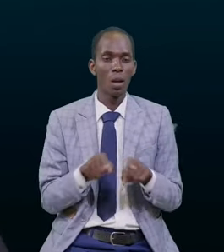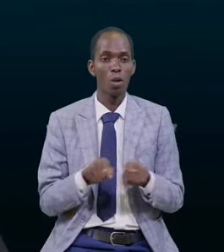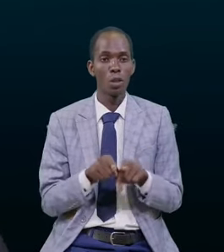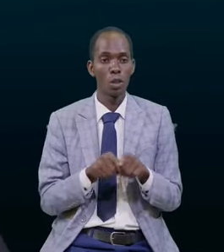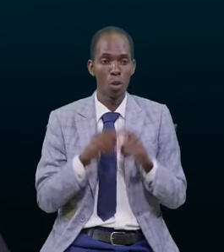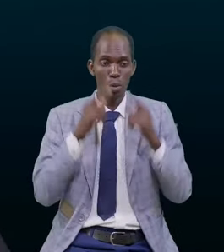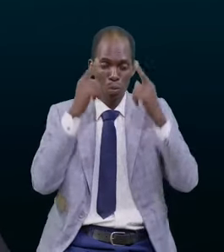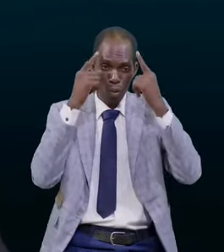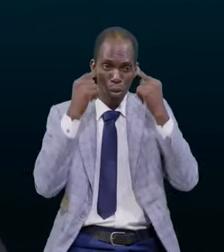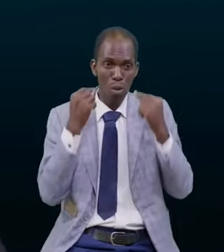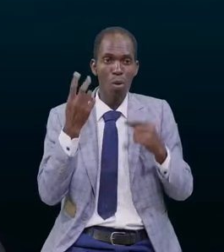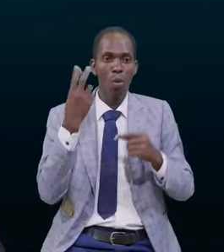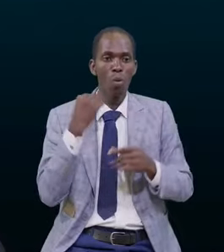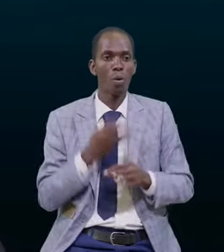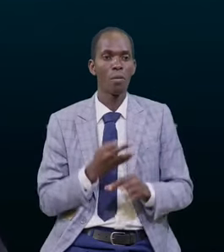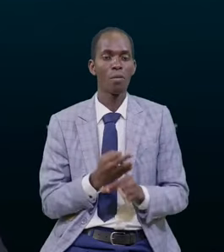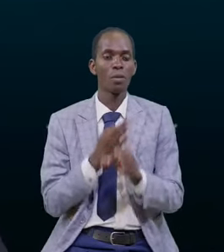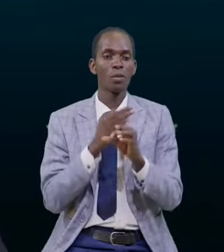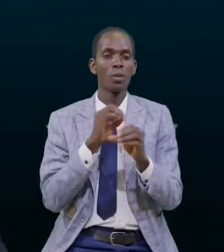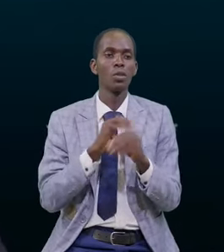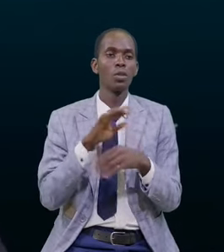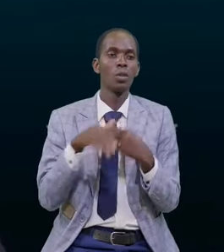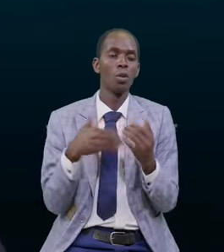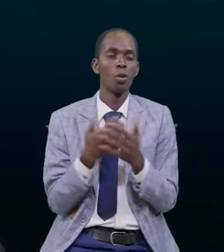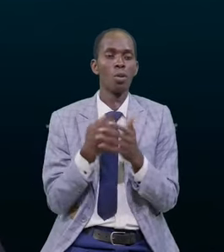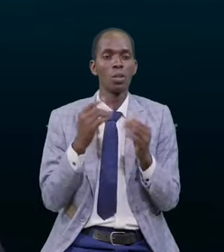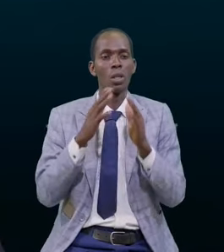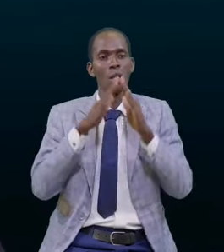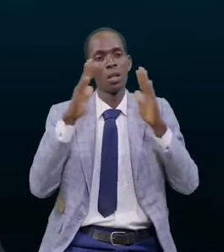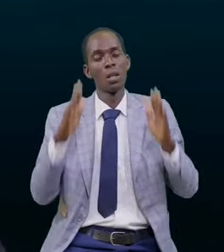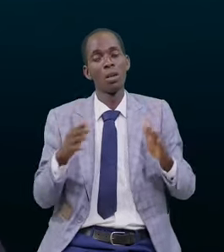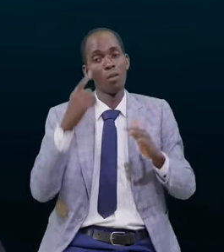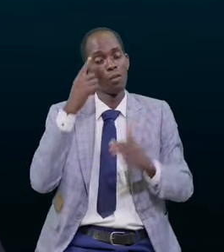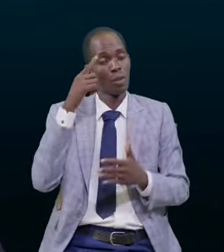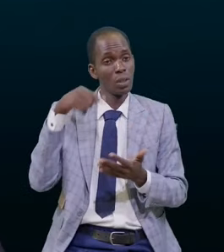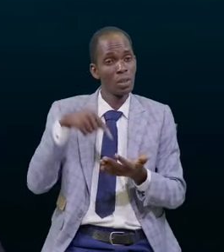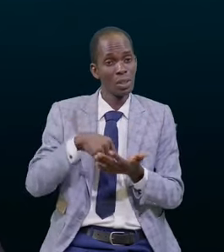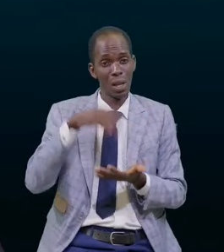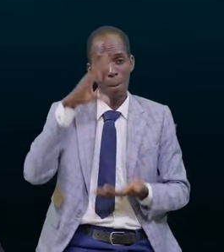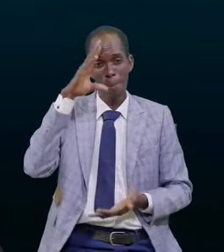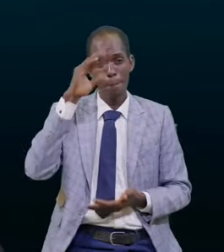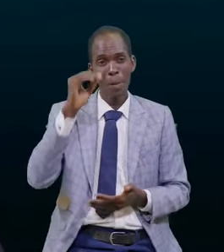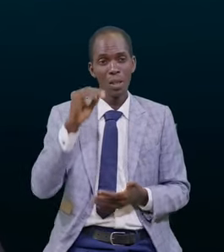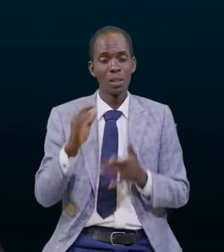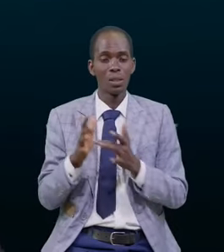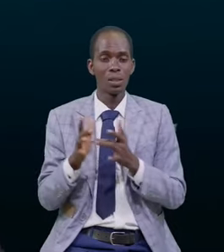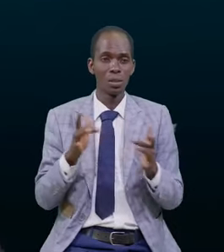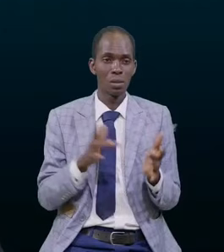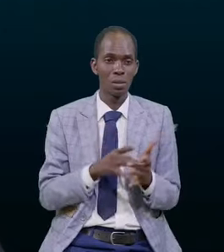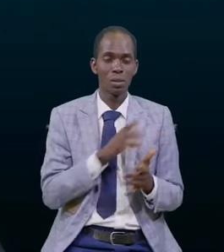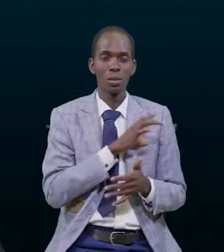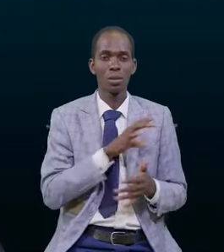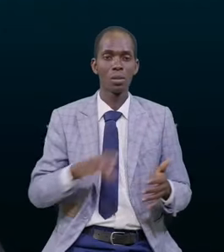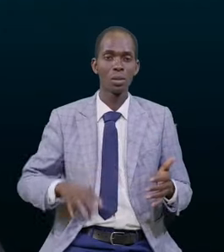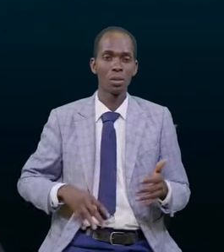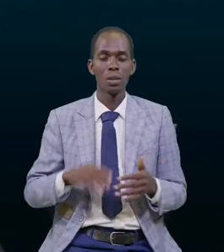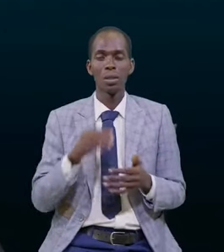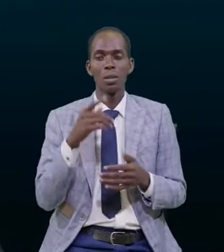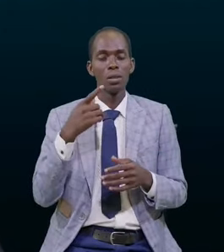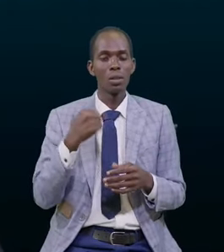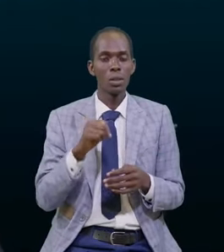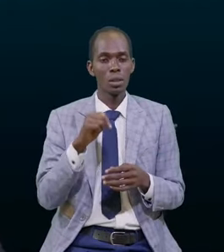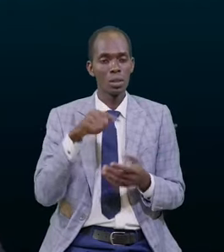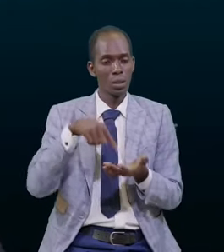all his house for this man Christ Jesus for this man our Blessed Redeemer was